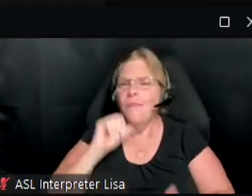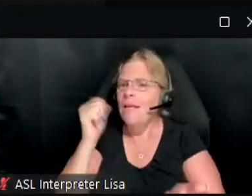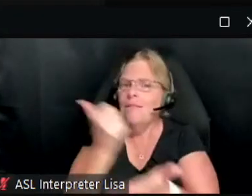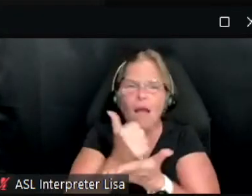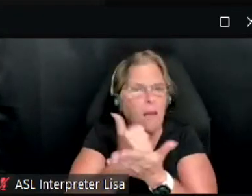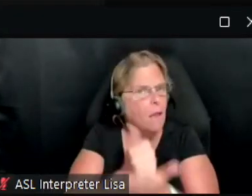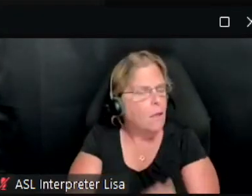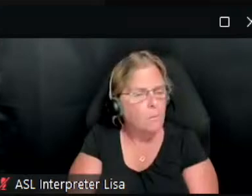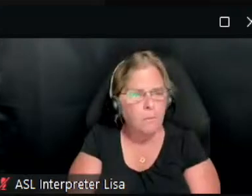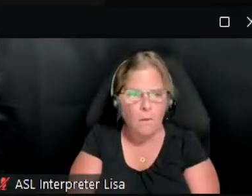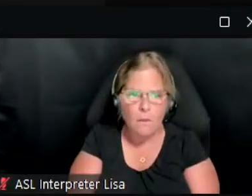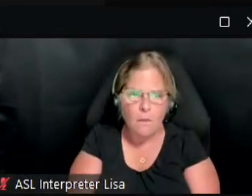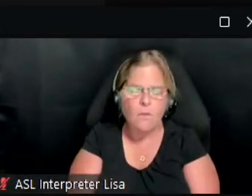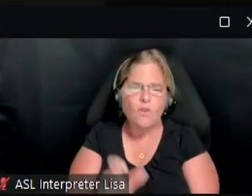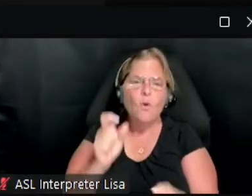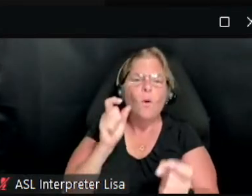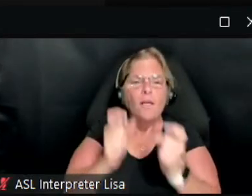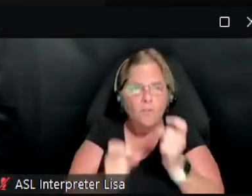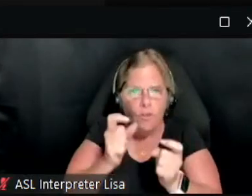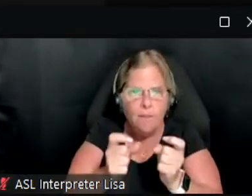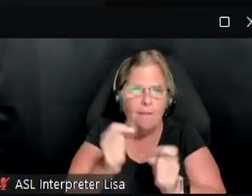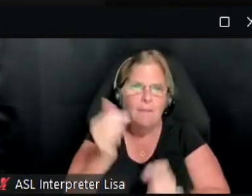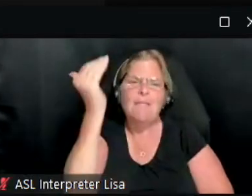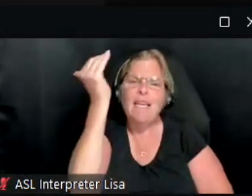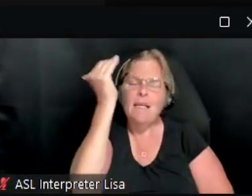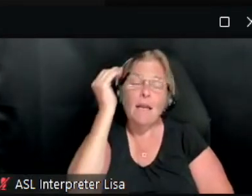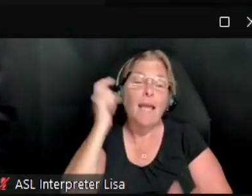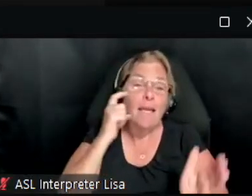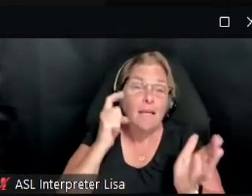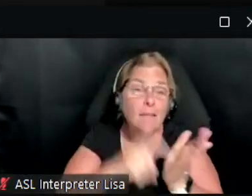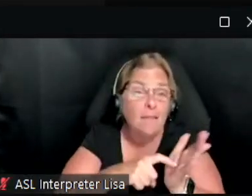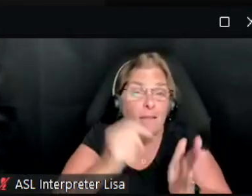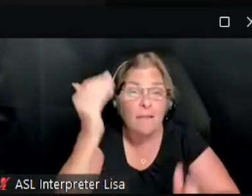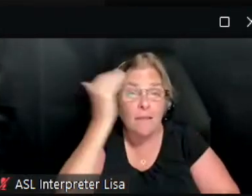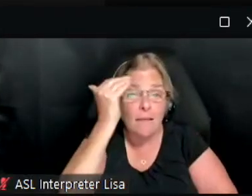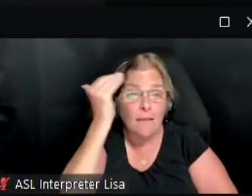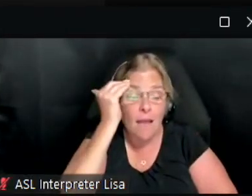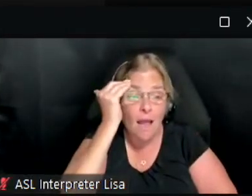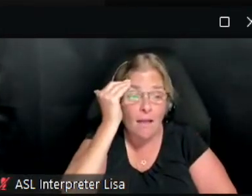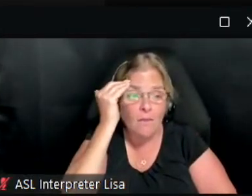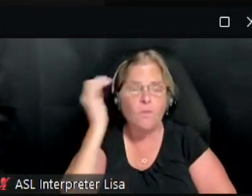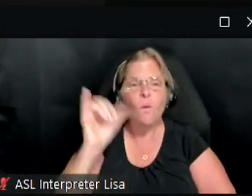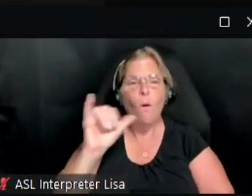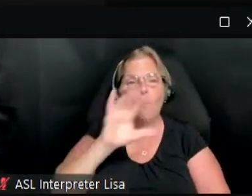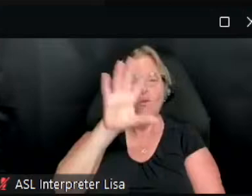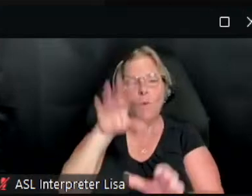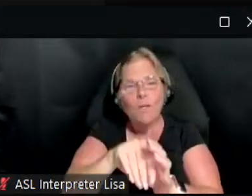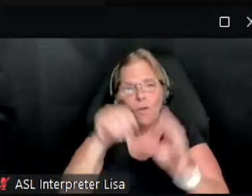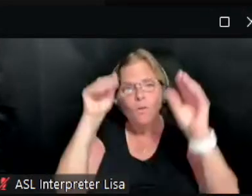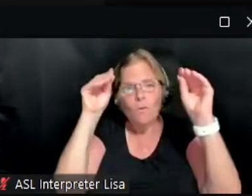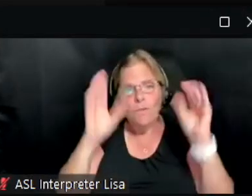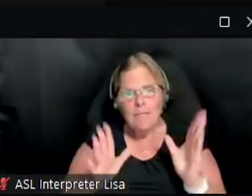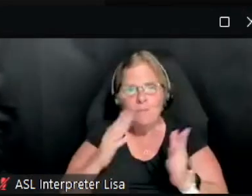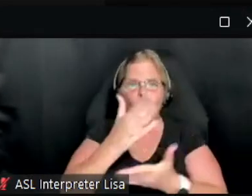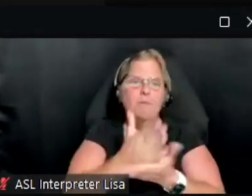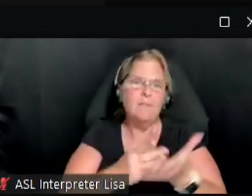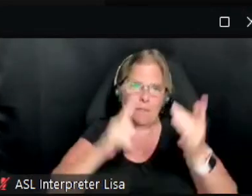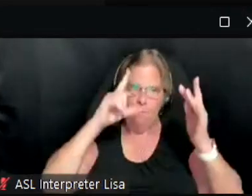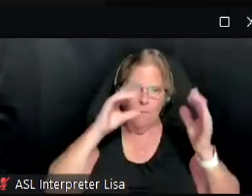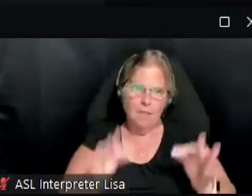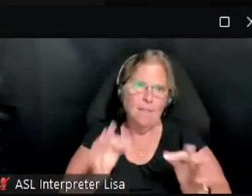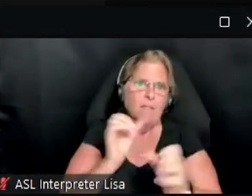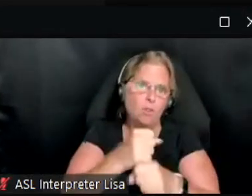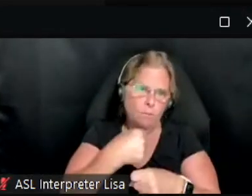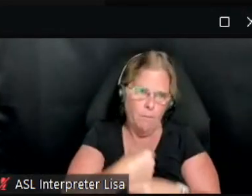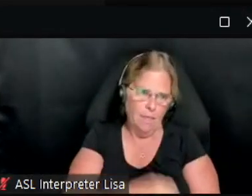just addressing and acknowledging and including teachers in some of the decision making.